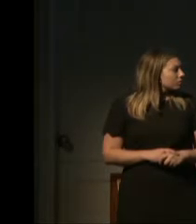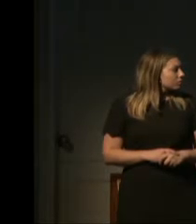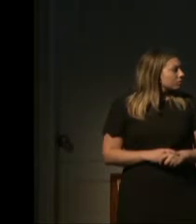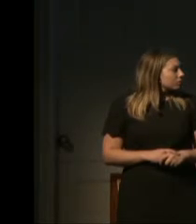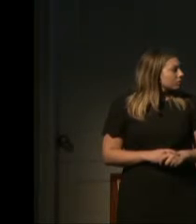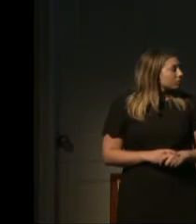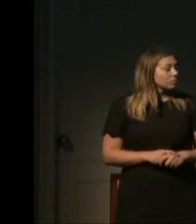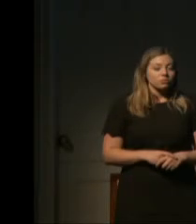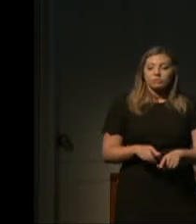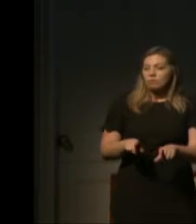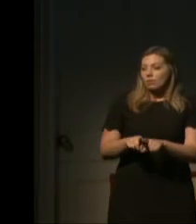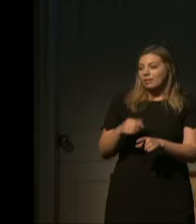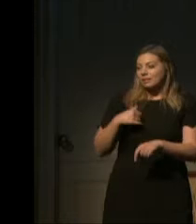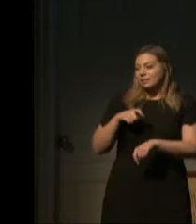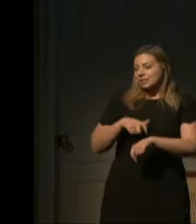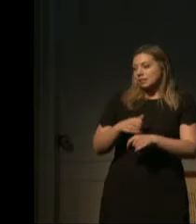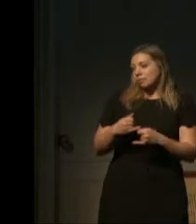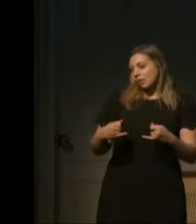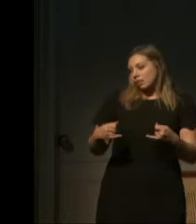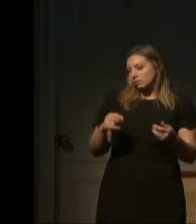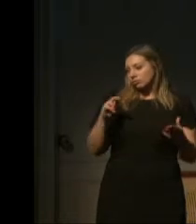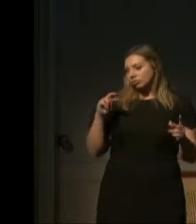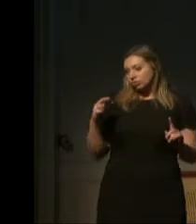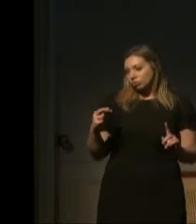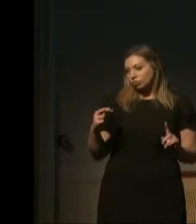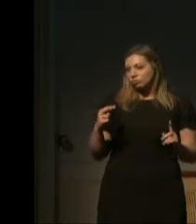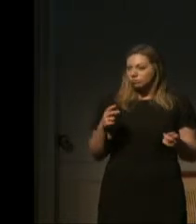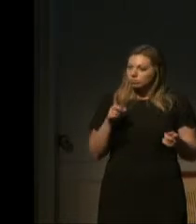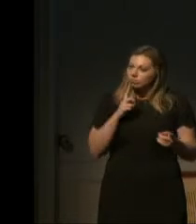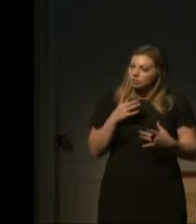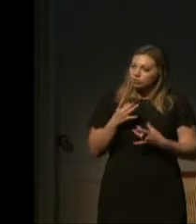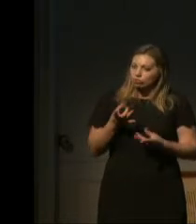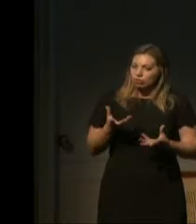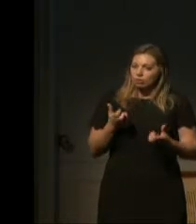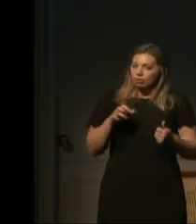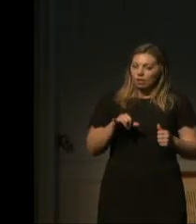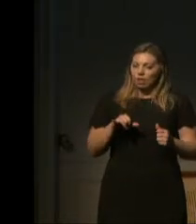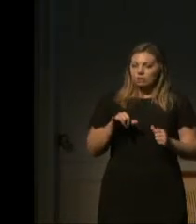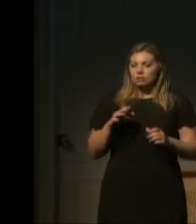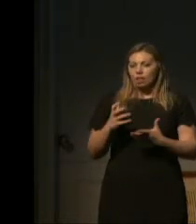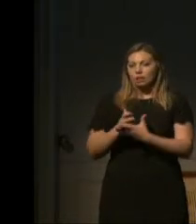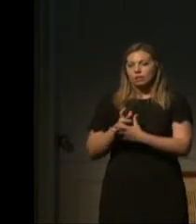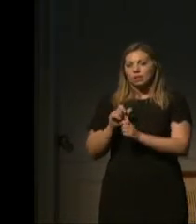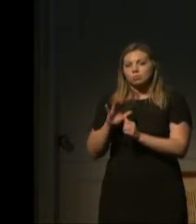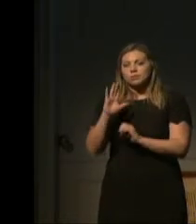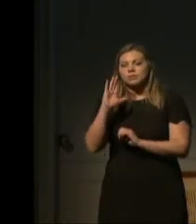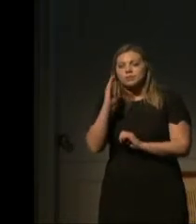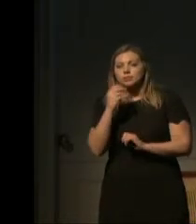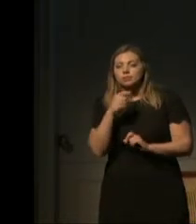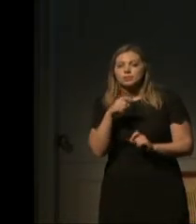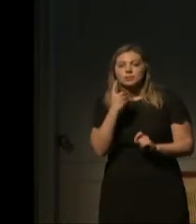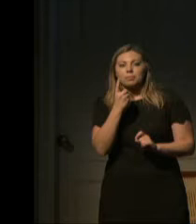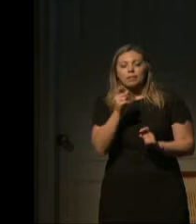And a timeline view as well. We're very interested in allowing the collection to be seen as something that grows and evolves over time.